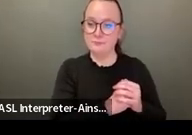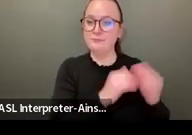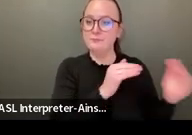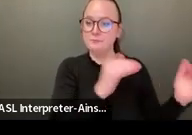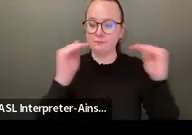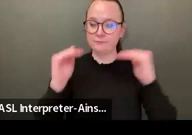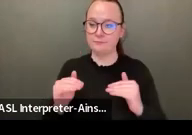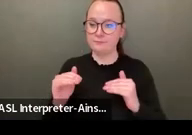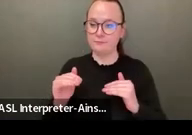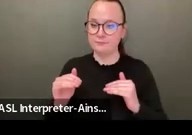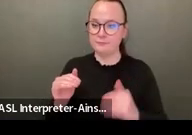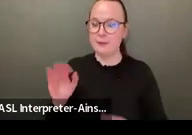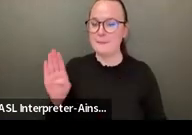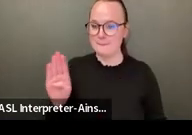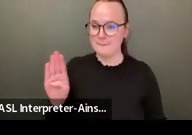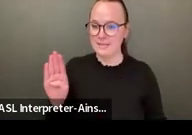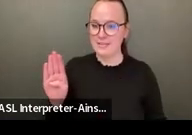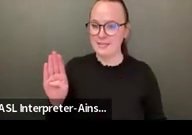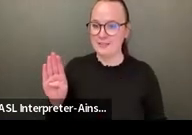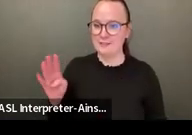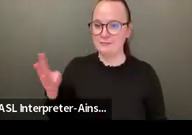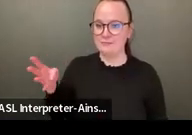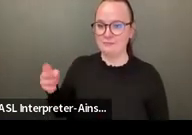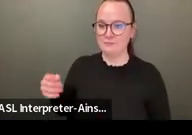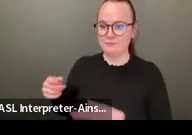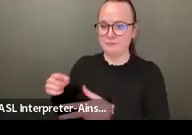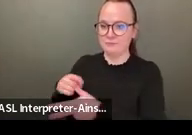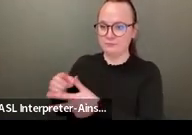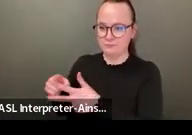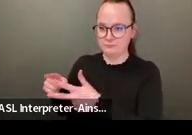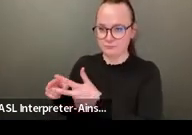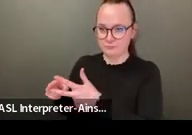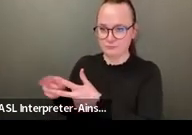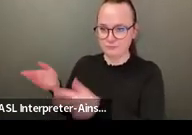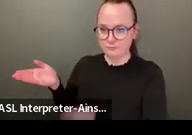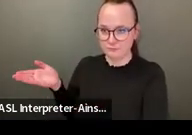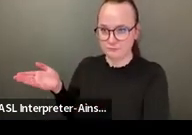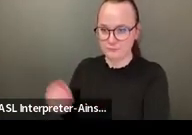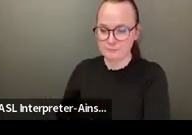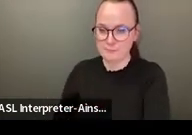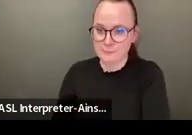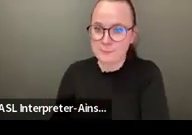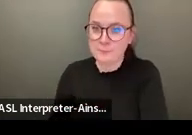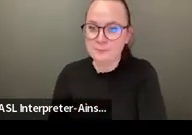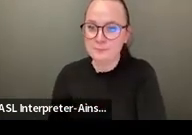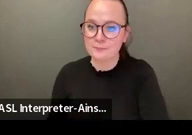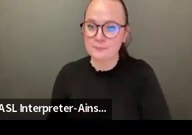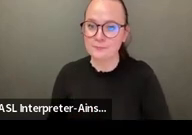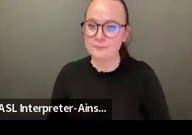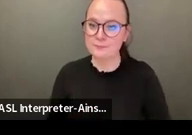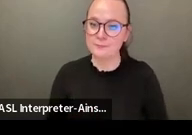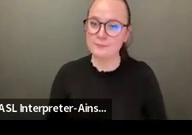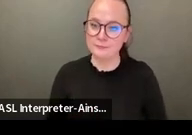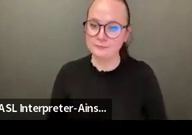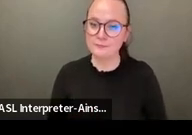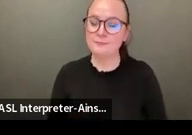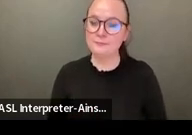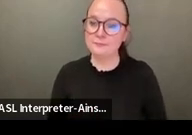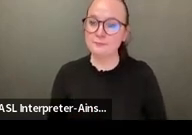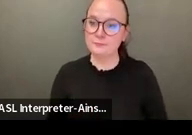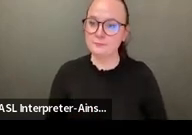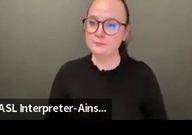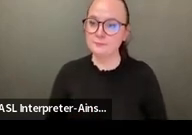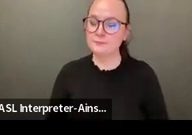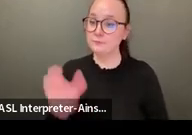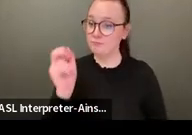level B is vowel sounds, the next 15 sight words, and CCVC words.